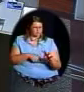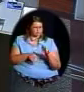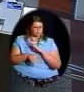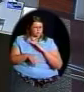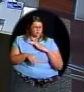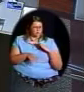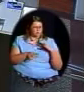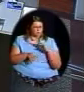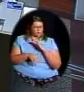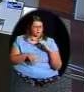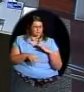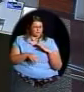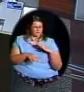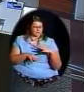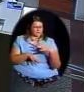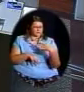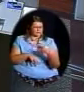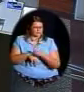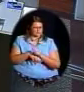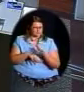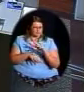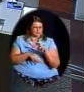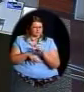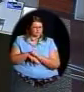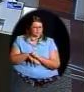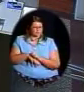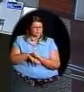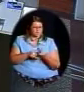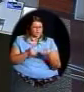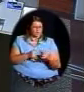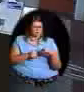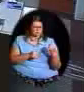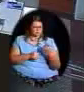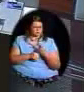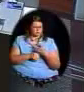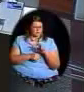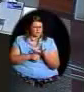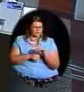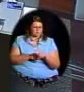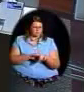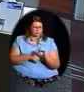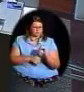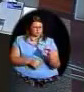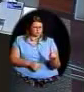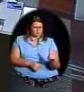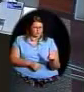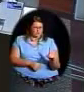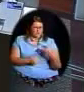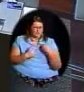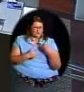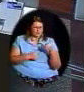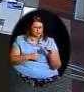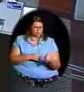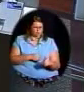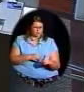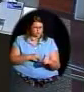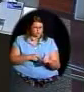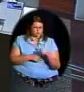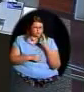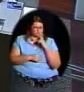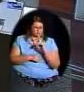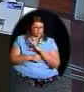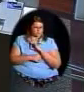assignments. Mr. Parker, I'd like to go back to 9.01. I did have a question, and